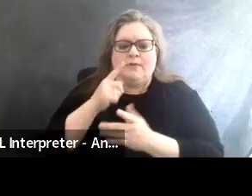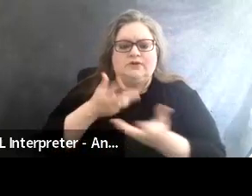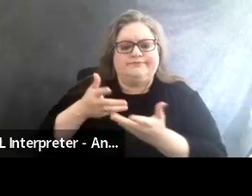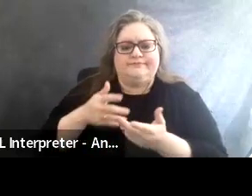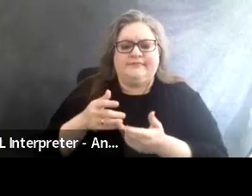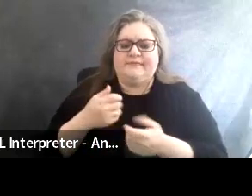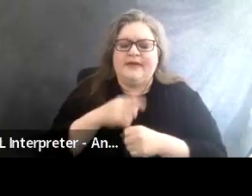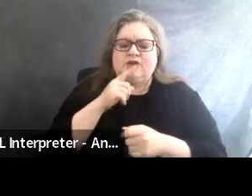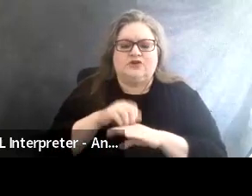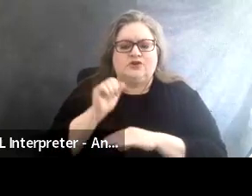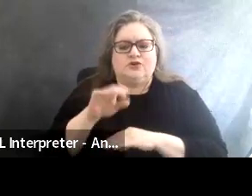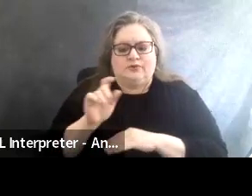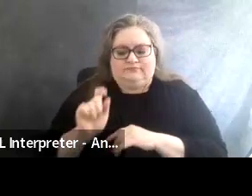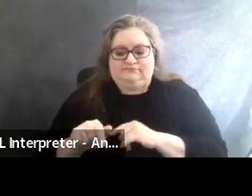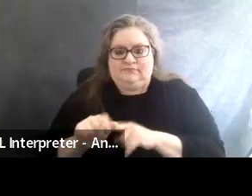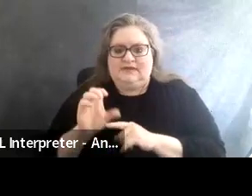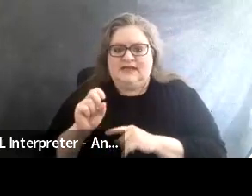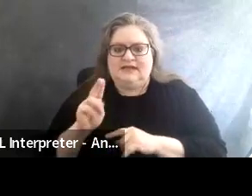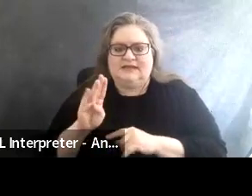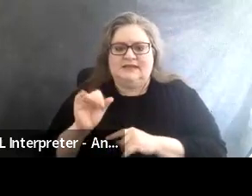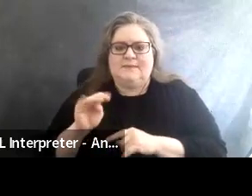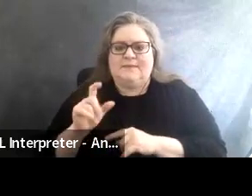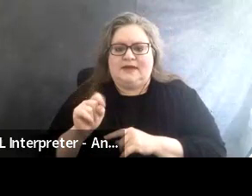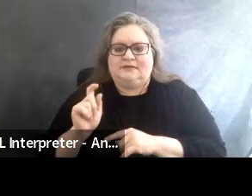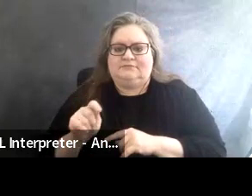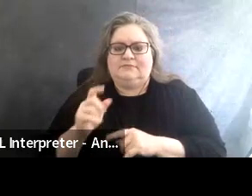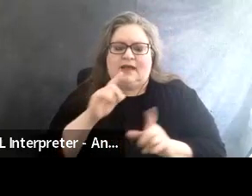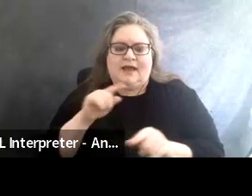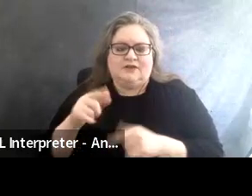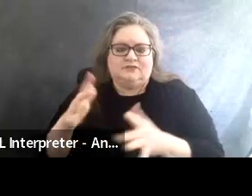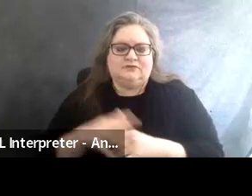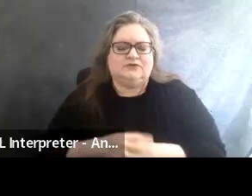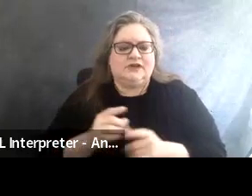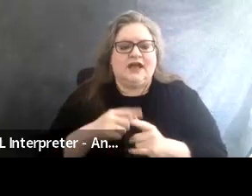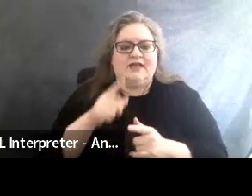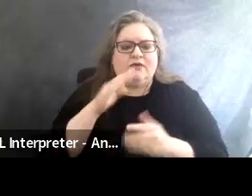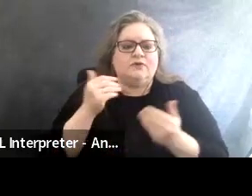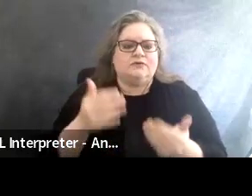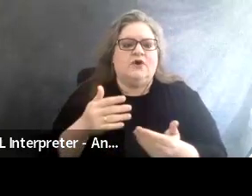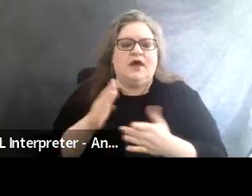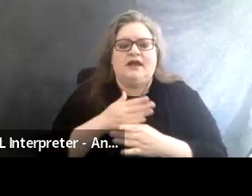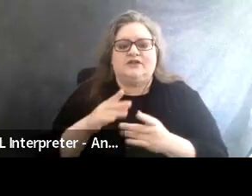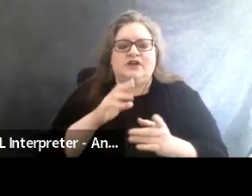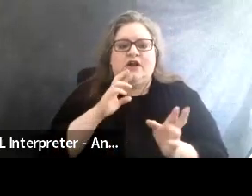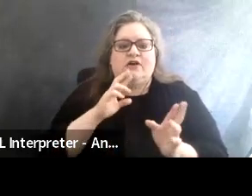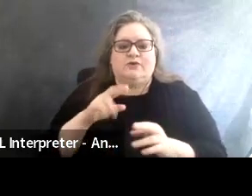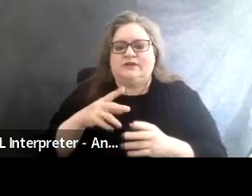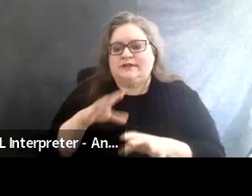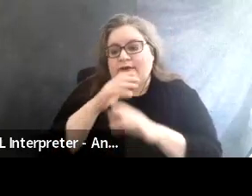you hit that submit button too once you've answered the questions so that we can see them. And then I'm going to go ahead and share the results. They're anonymous, by